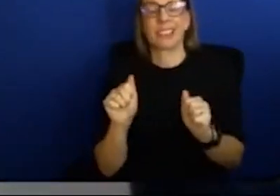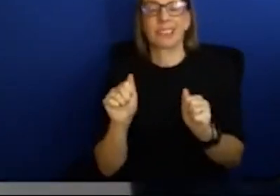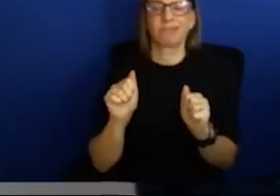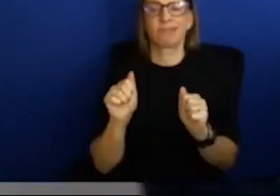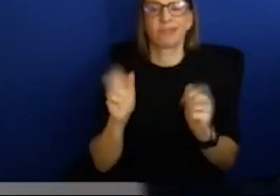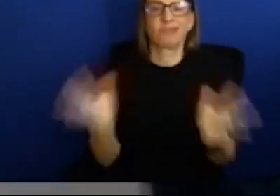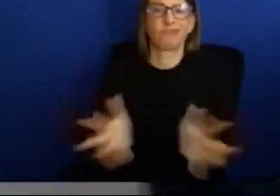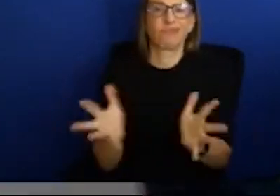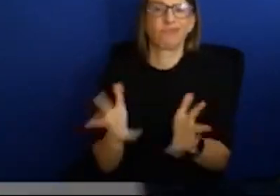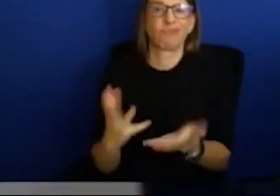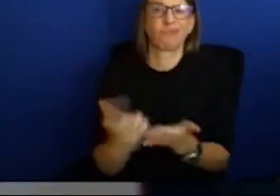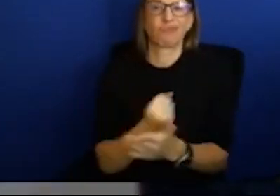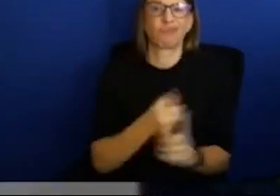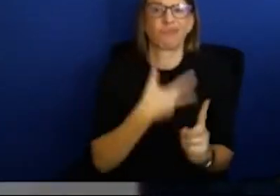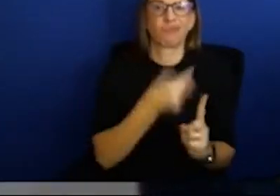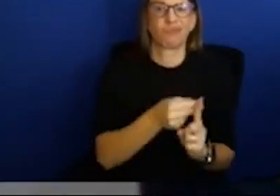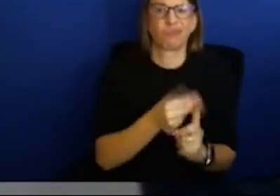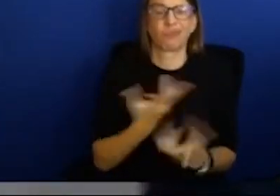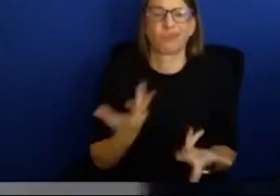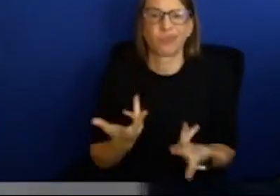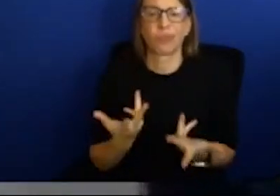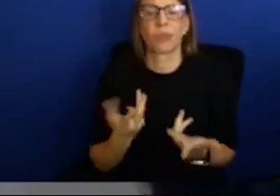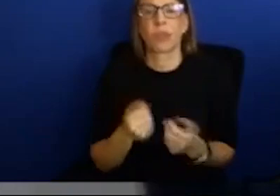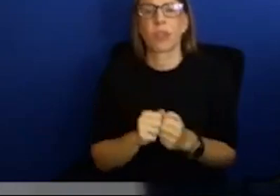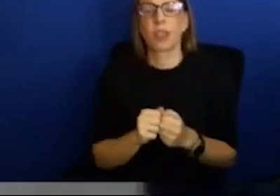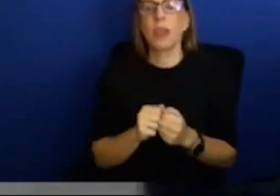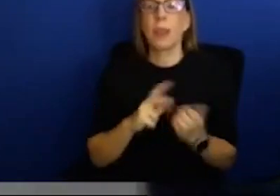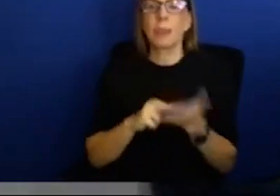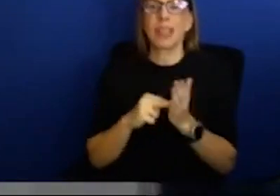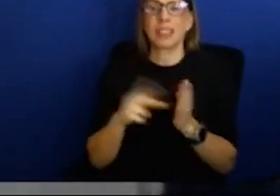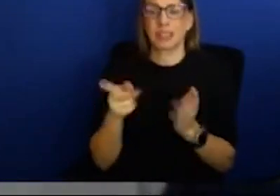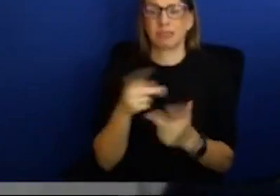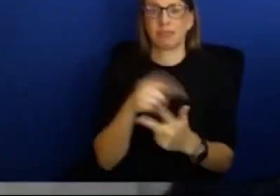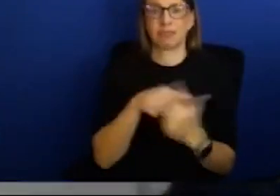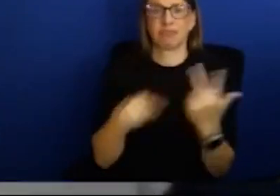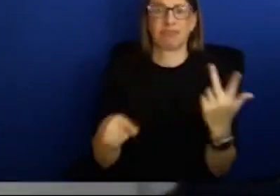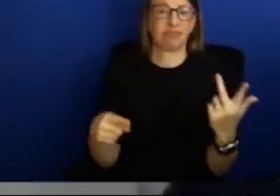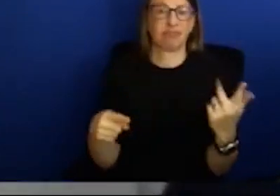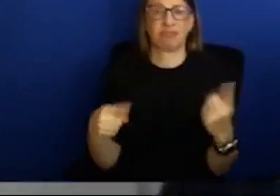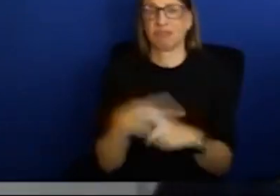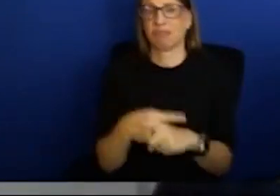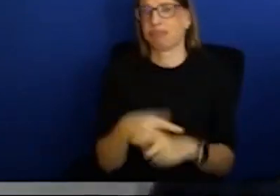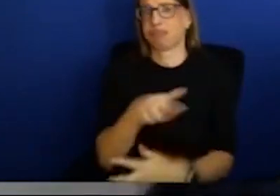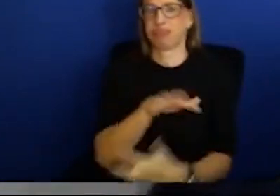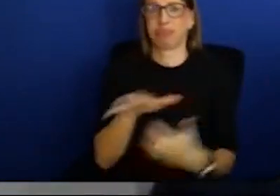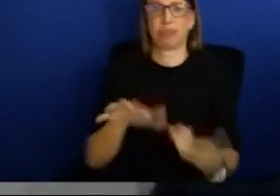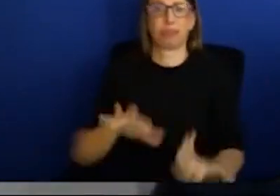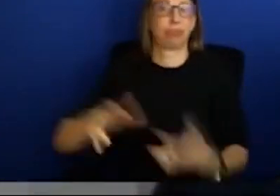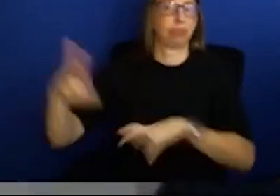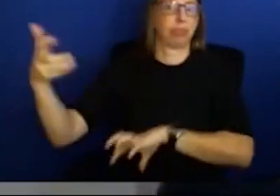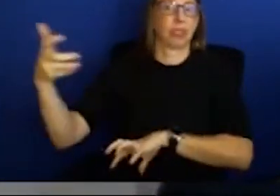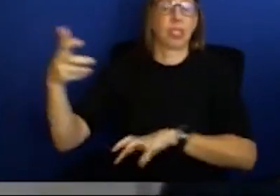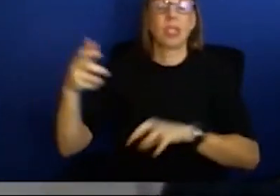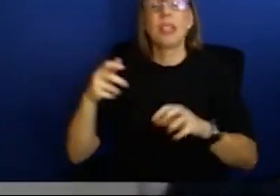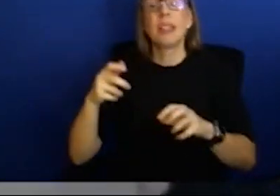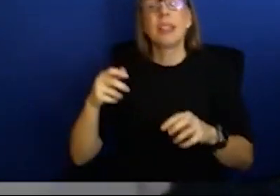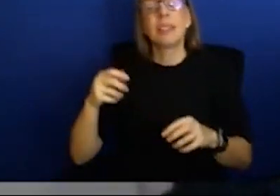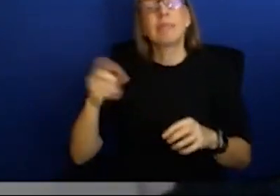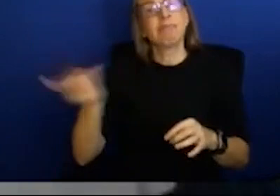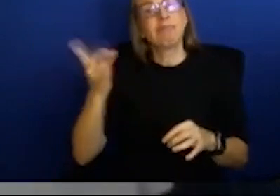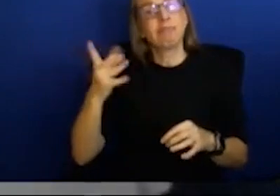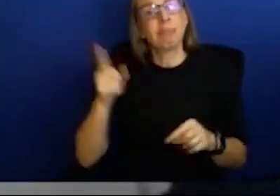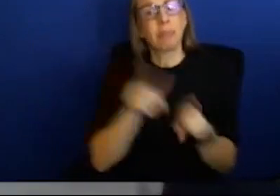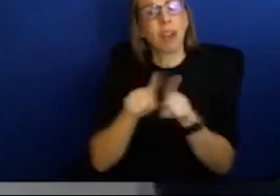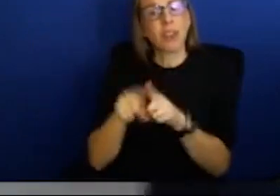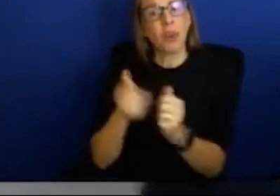for disaster. All of this was predictable, but it was also very much avoidable. And so I hope that very much that the lessons that we've learned from